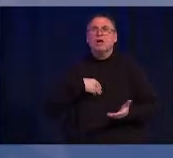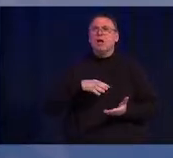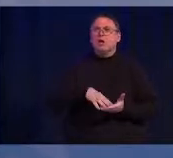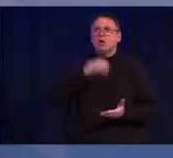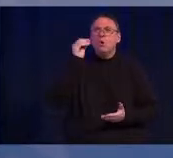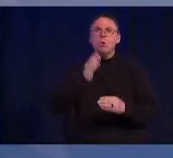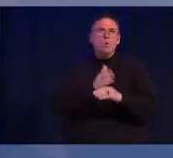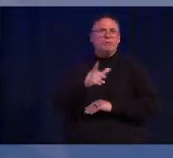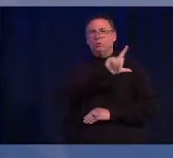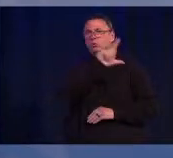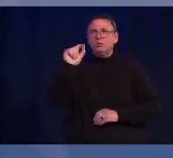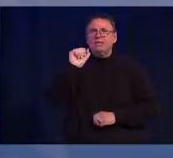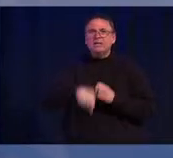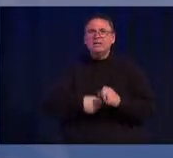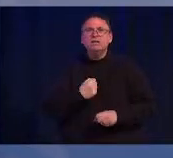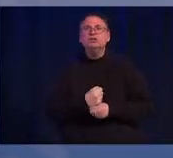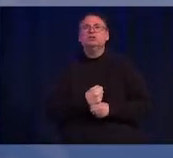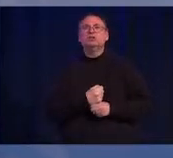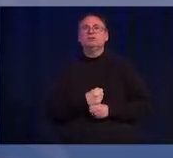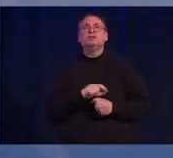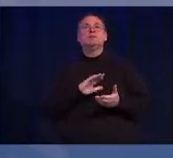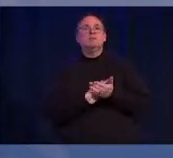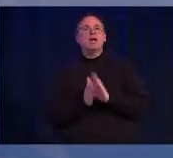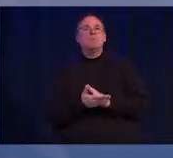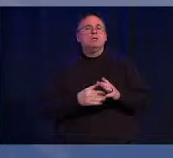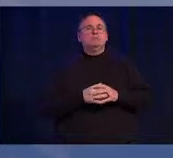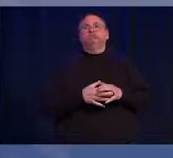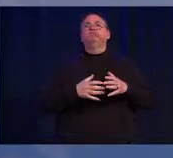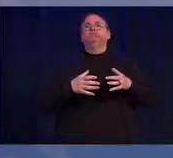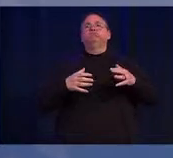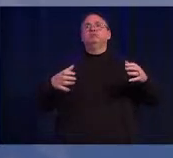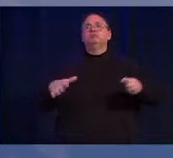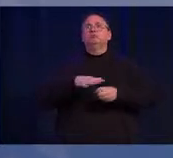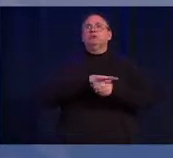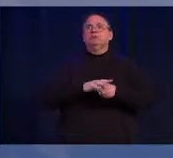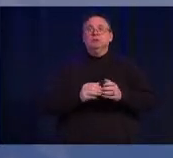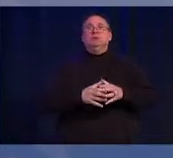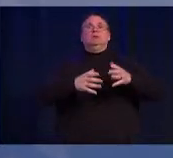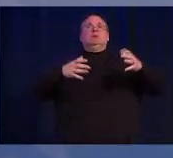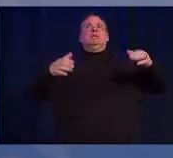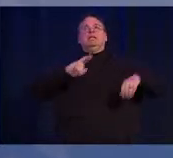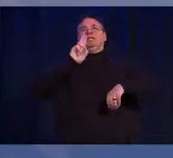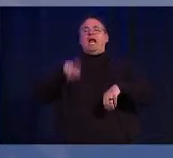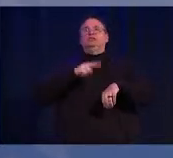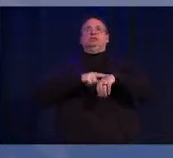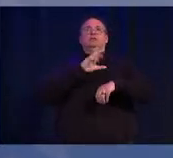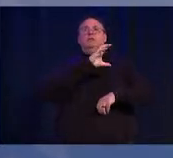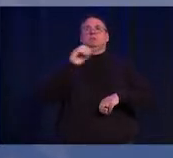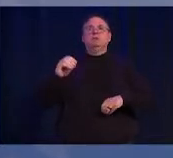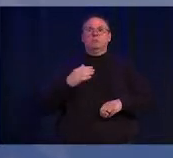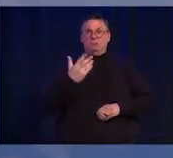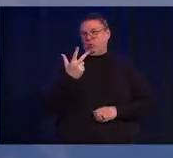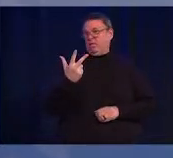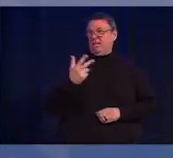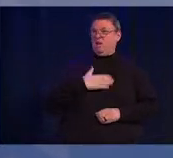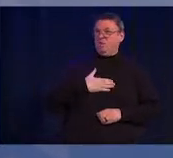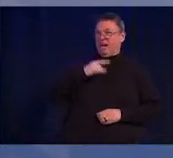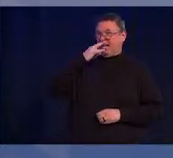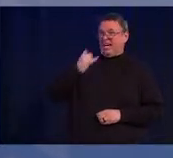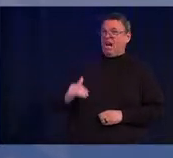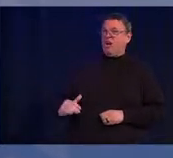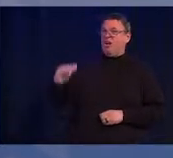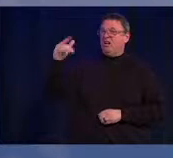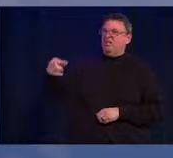then scaling it into a regional, eventually national company. 3 of my 4 kids now run it. Again, that's the